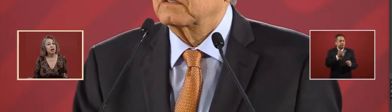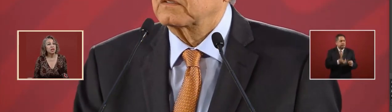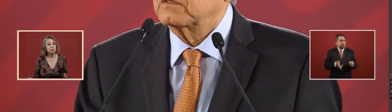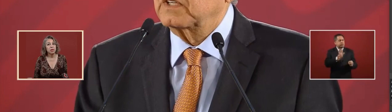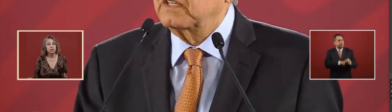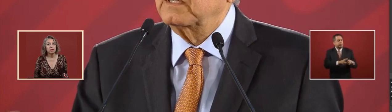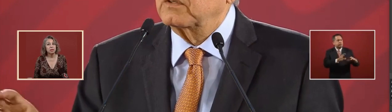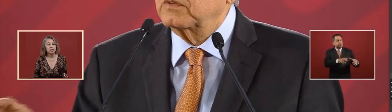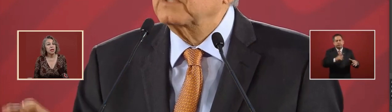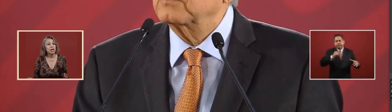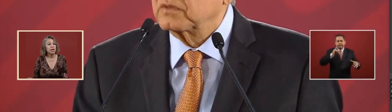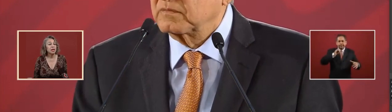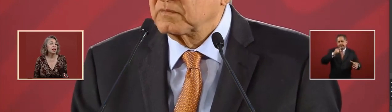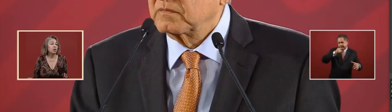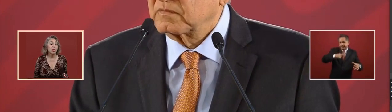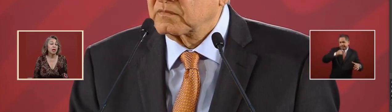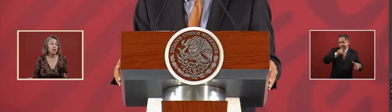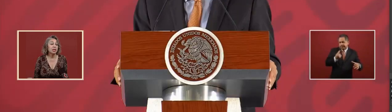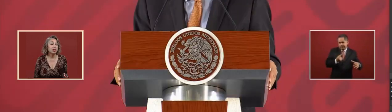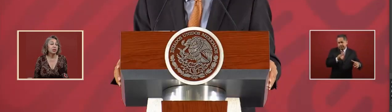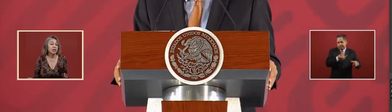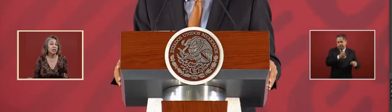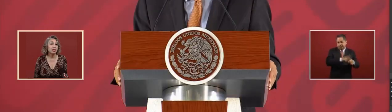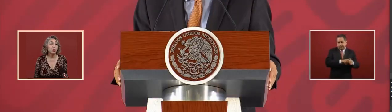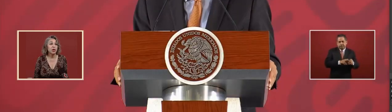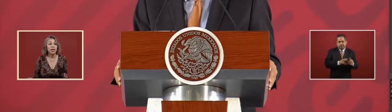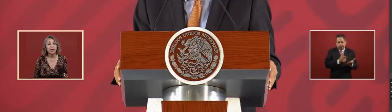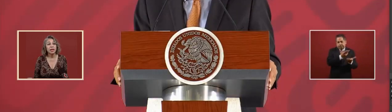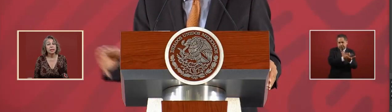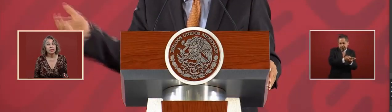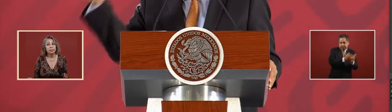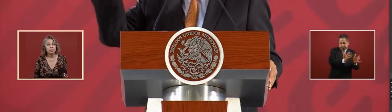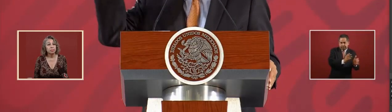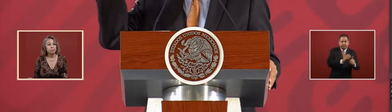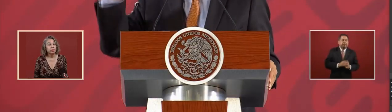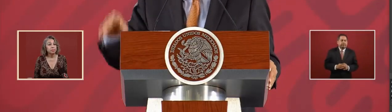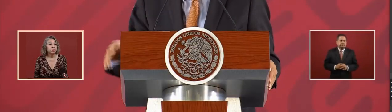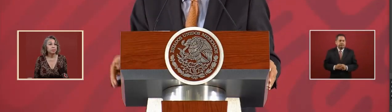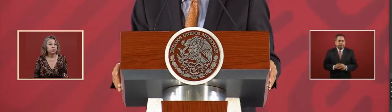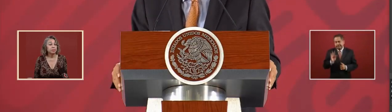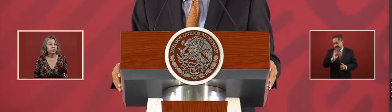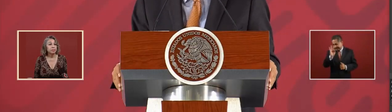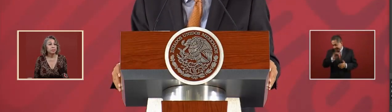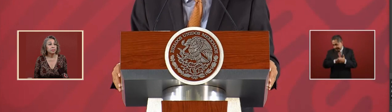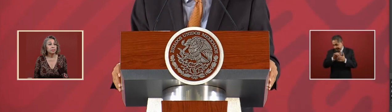you're in a hospital, una niña, un niño, or a little girl and a little boy, y